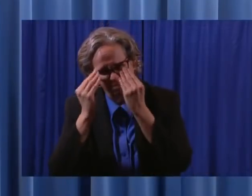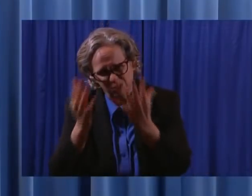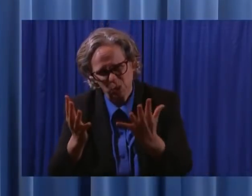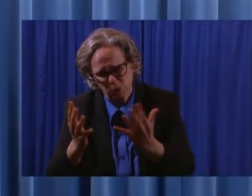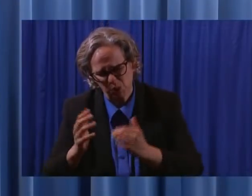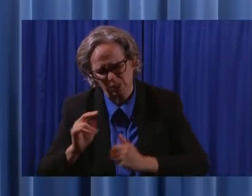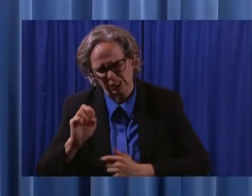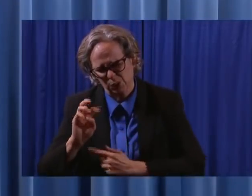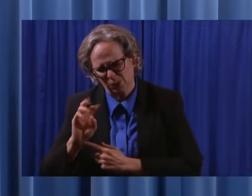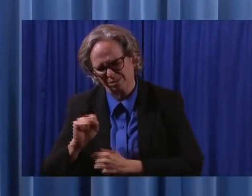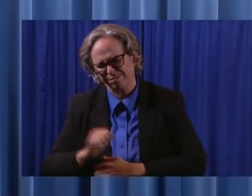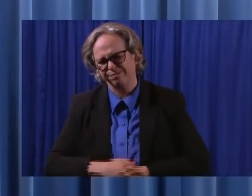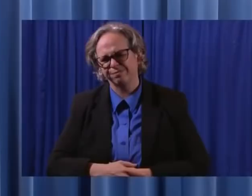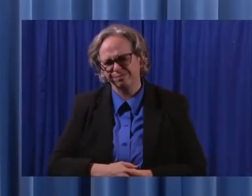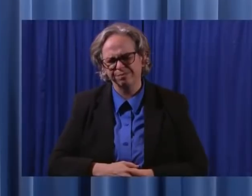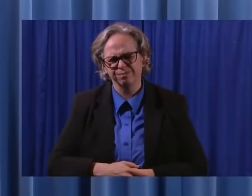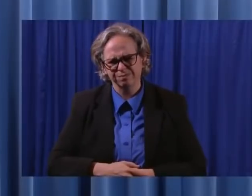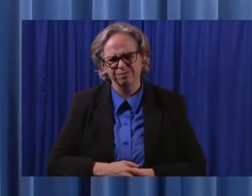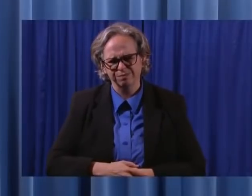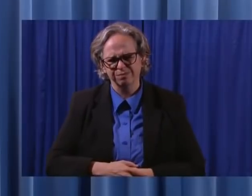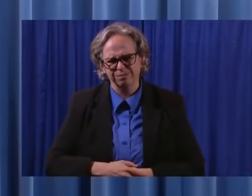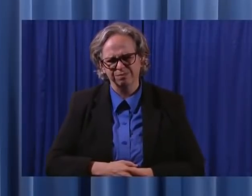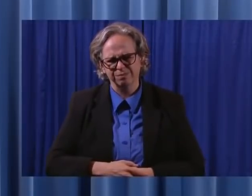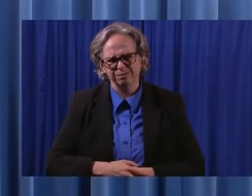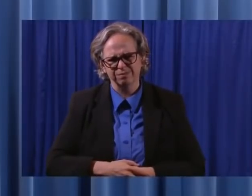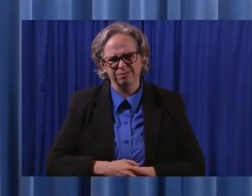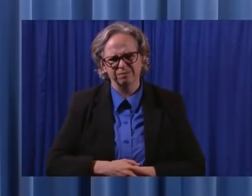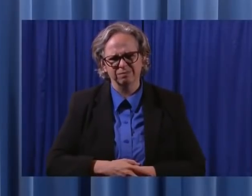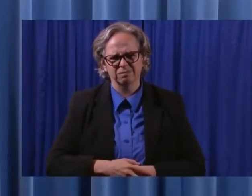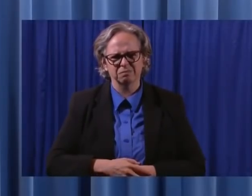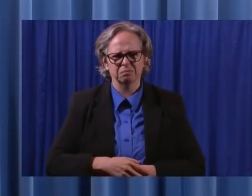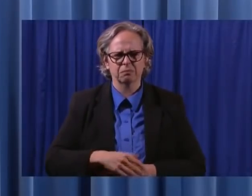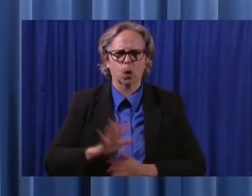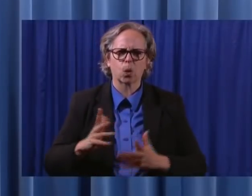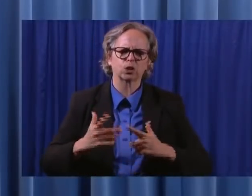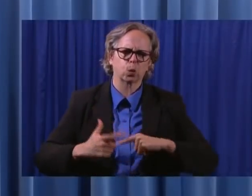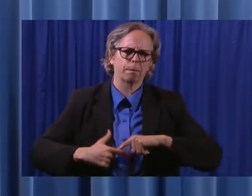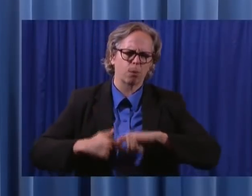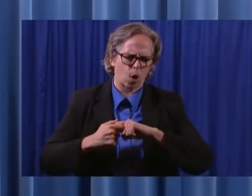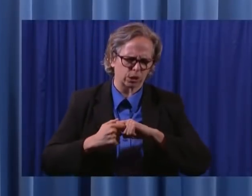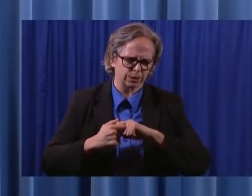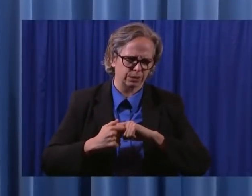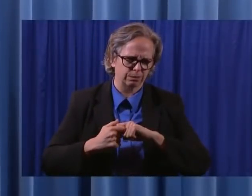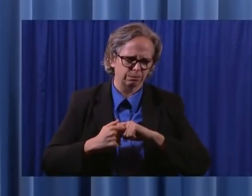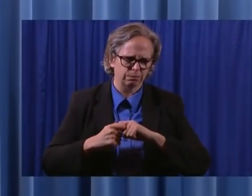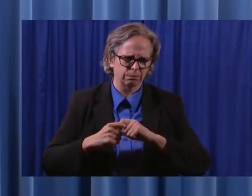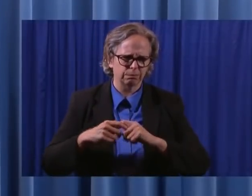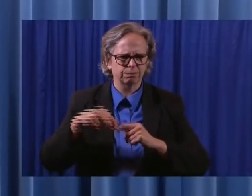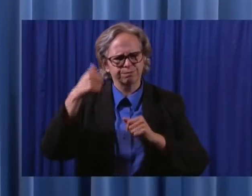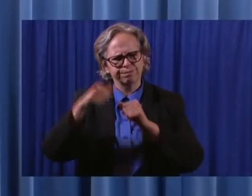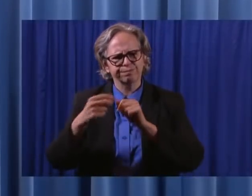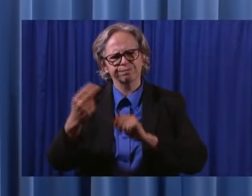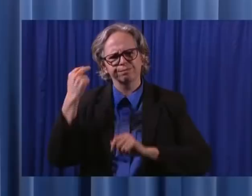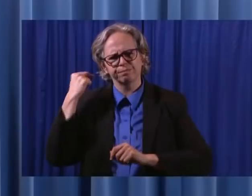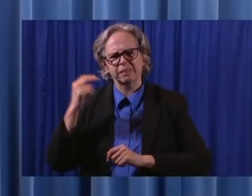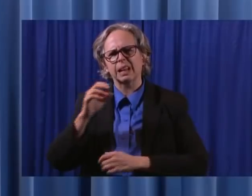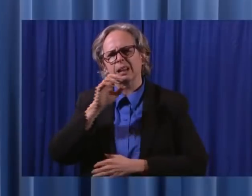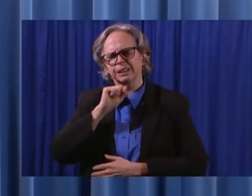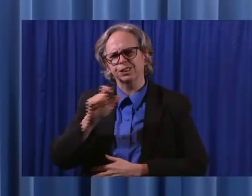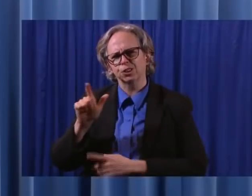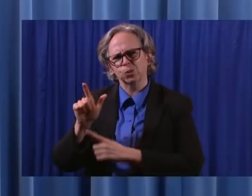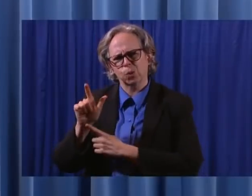I'd like to pause and remember the life of 28-year-old Marine